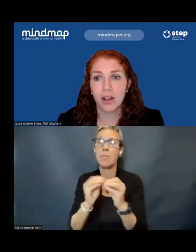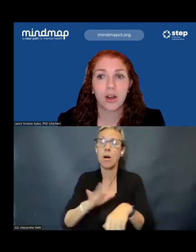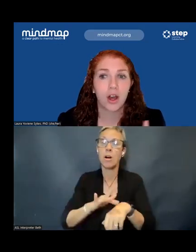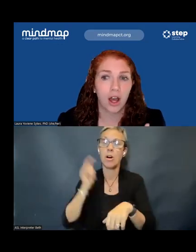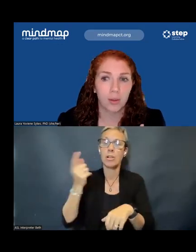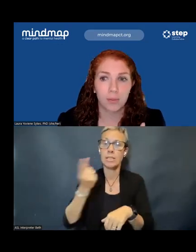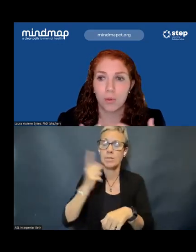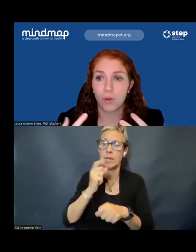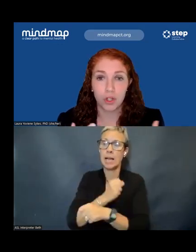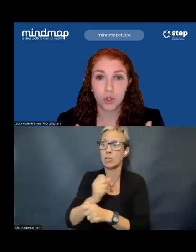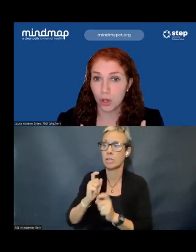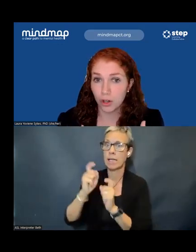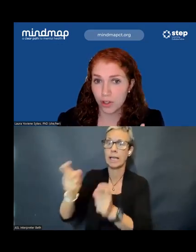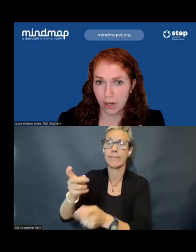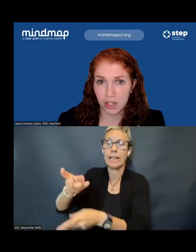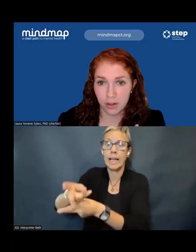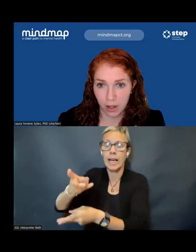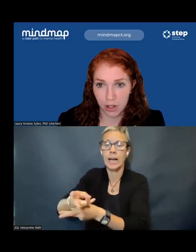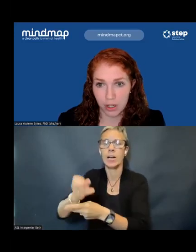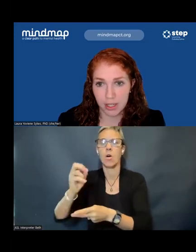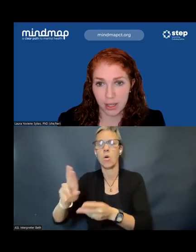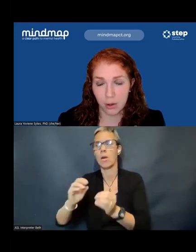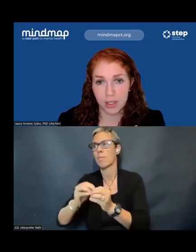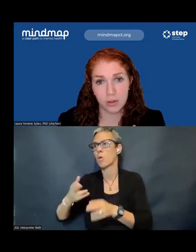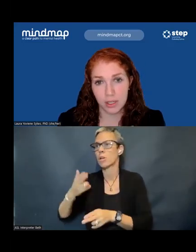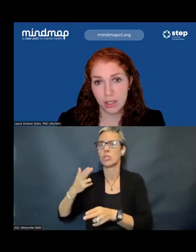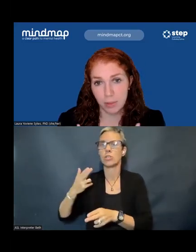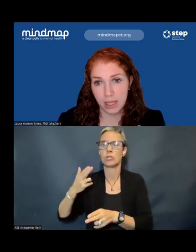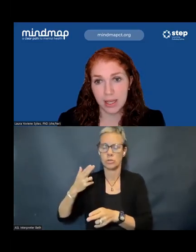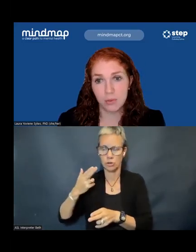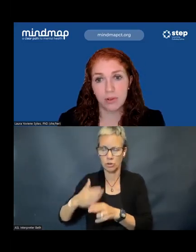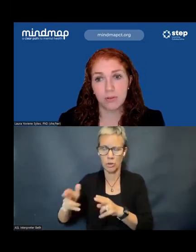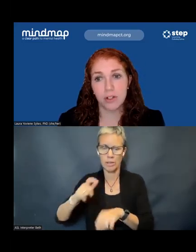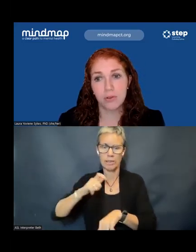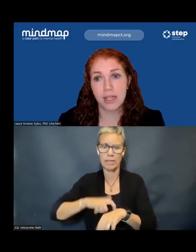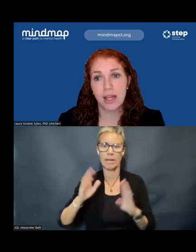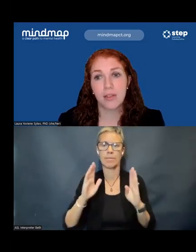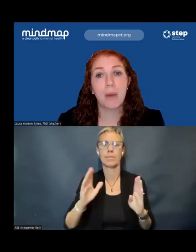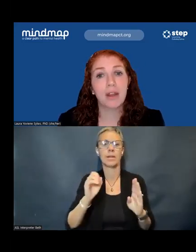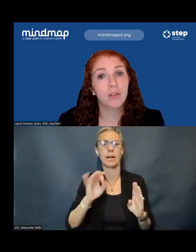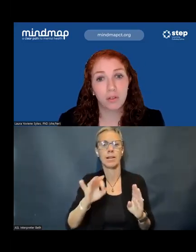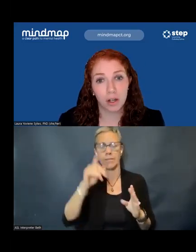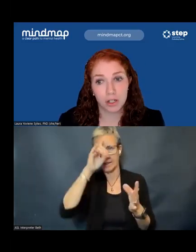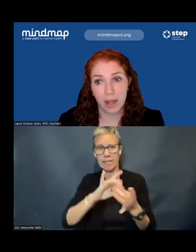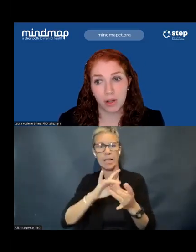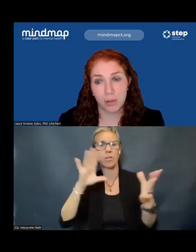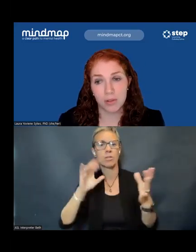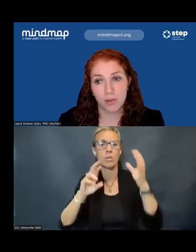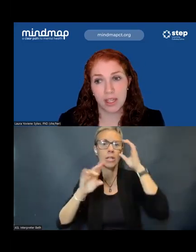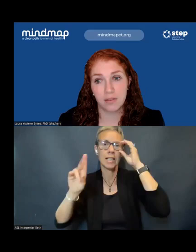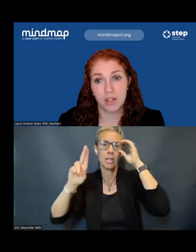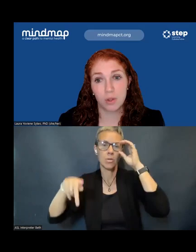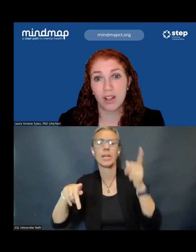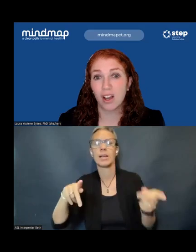care, or the shorter the duration of untreated psychosis, or DUP as we refer to it, the better the long-term outcomes